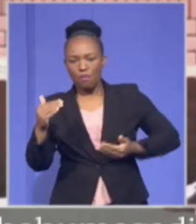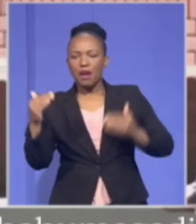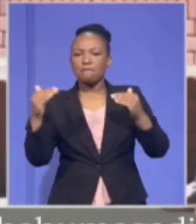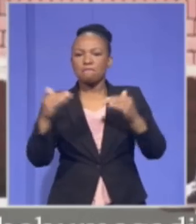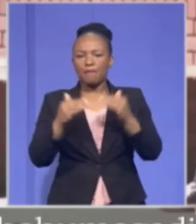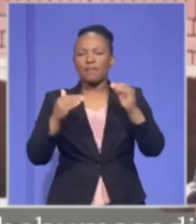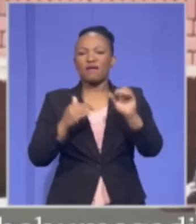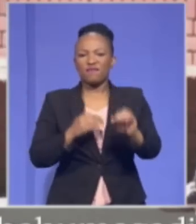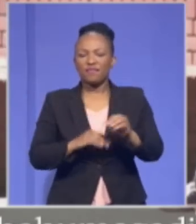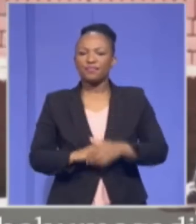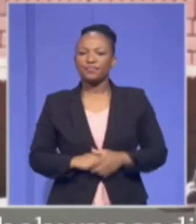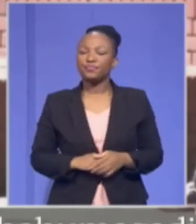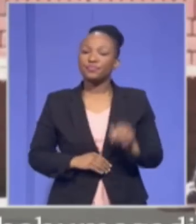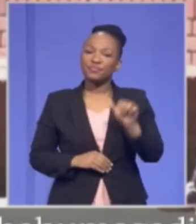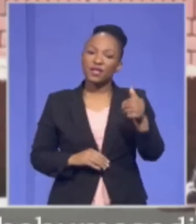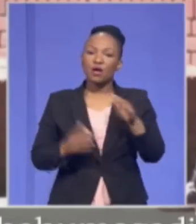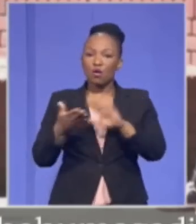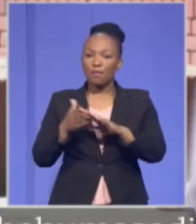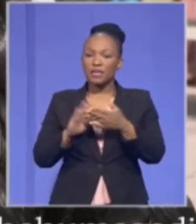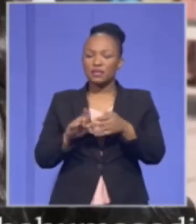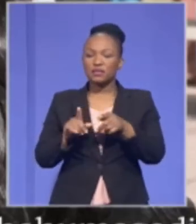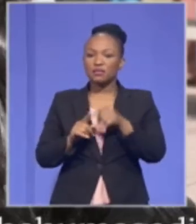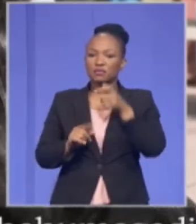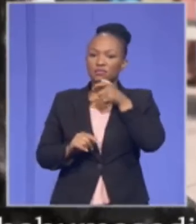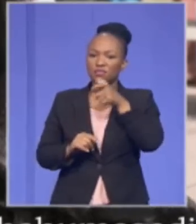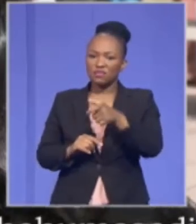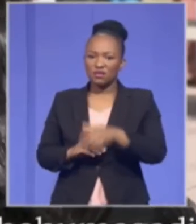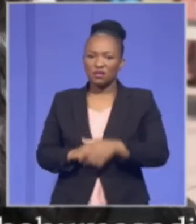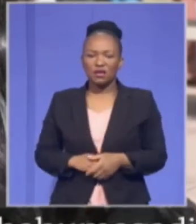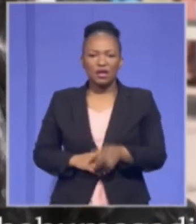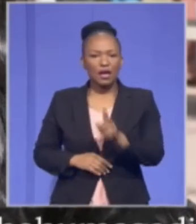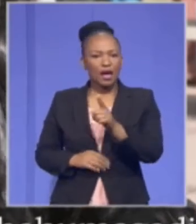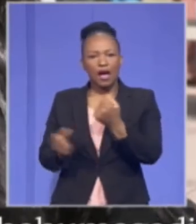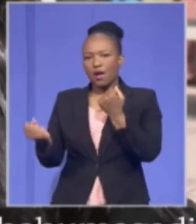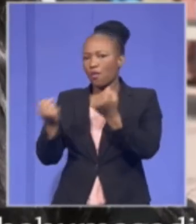ba badudi le bona ba ntšhitše maikutlo a bona.